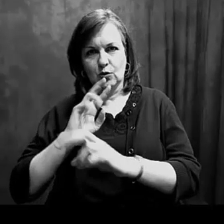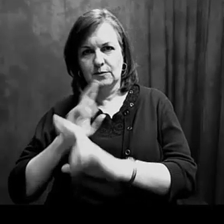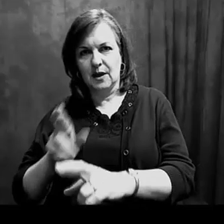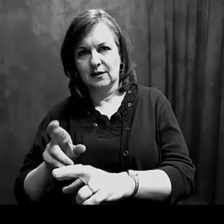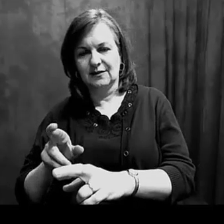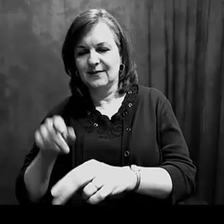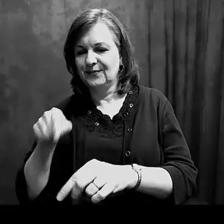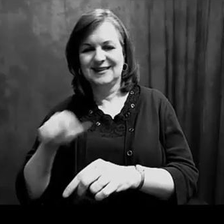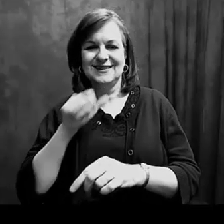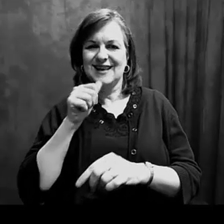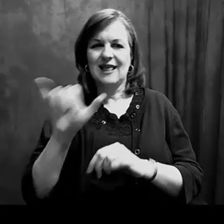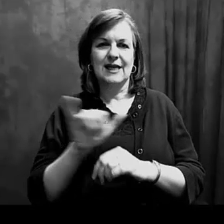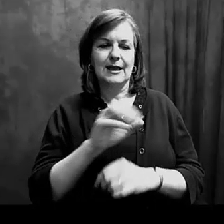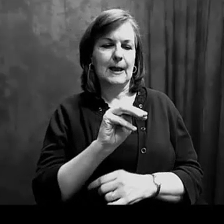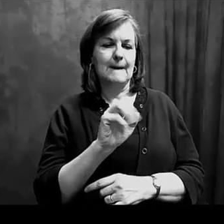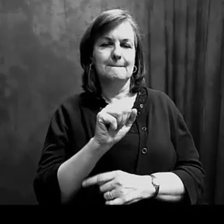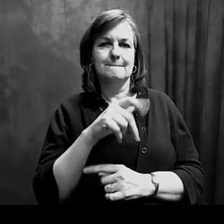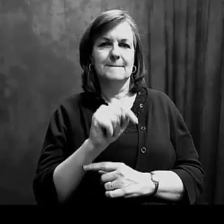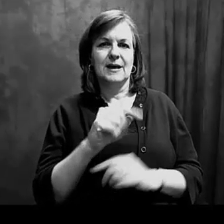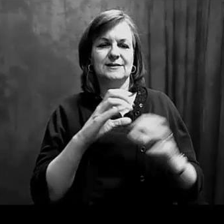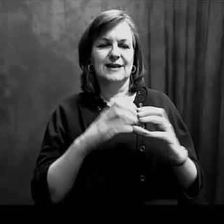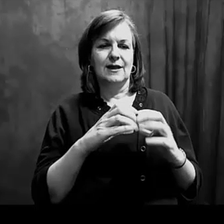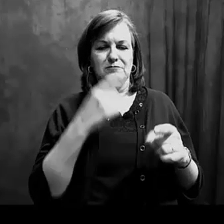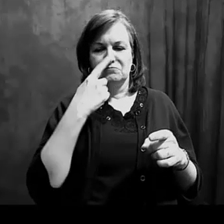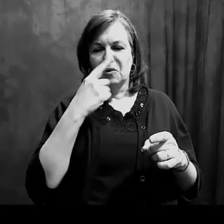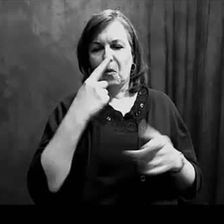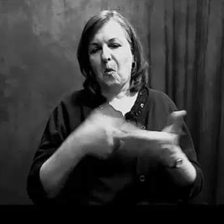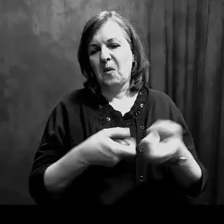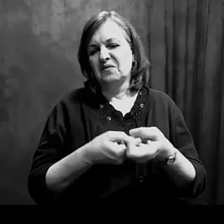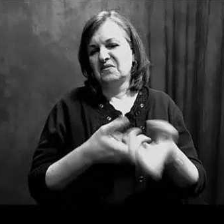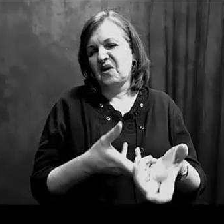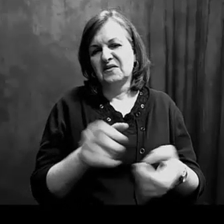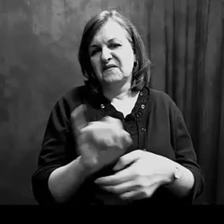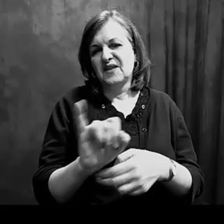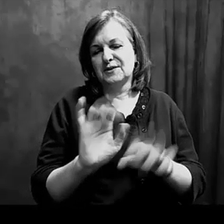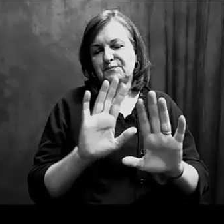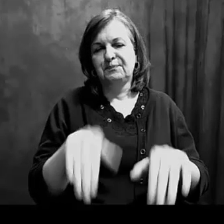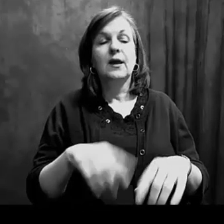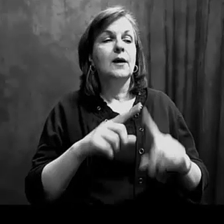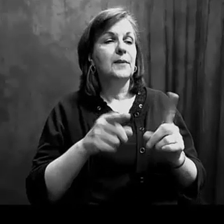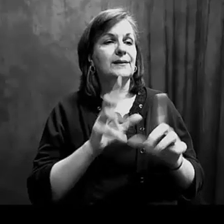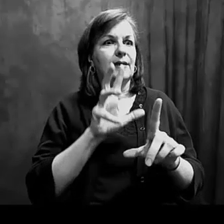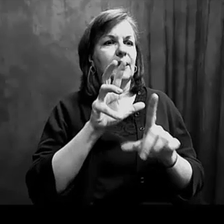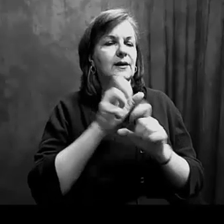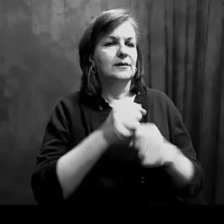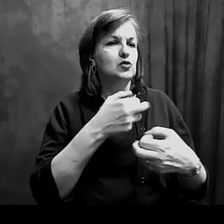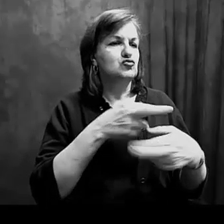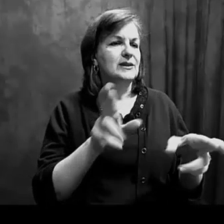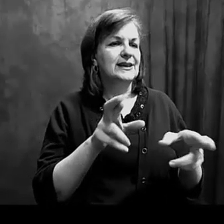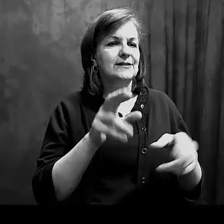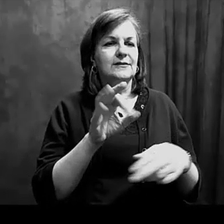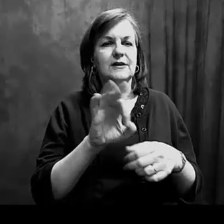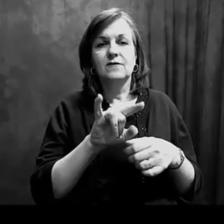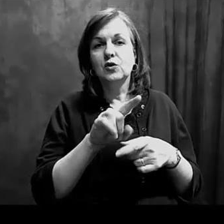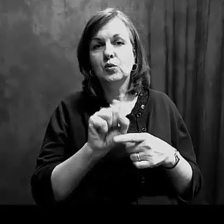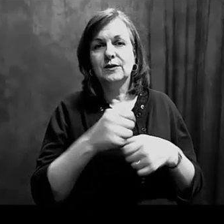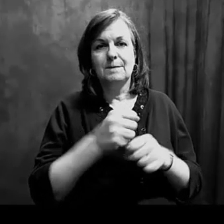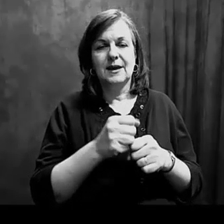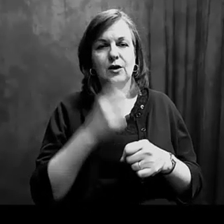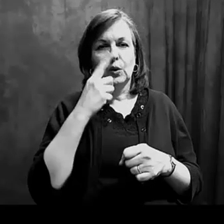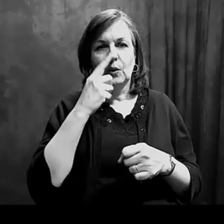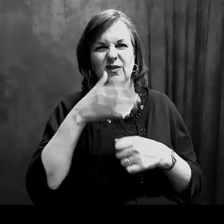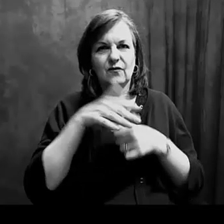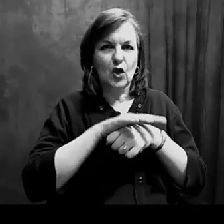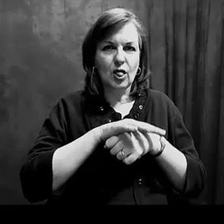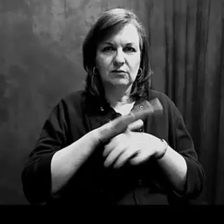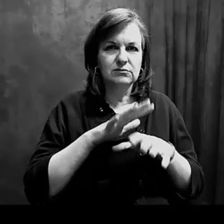mind. This is not like our mast cells that don't care what the infection is. They're just going to attack everything and release fluids that make